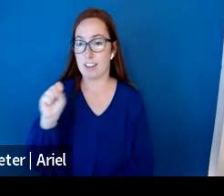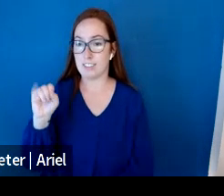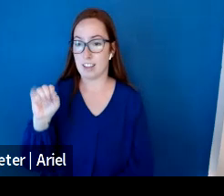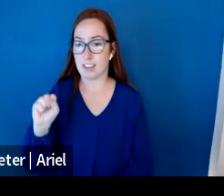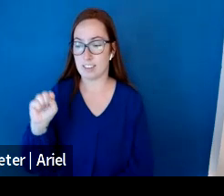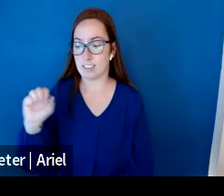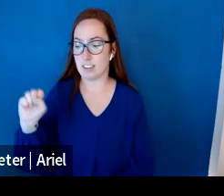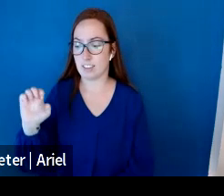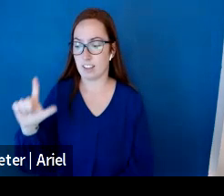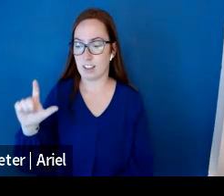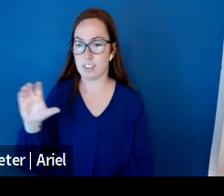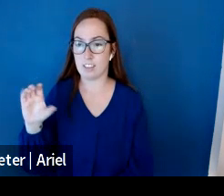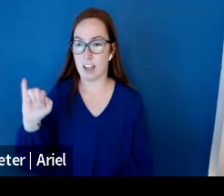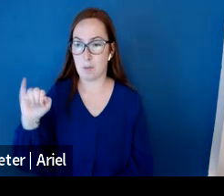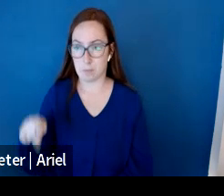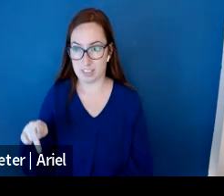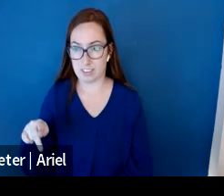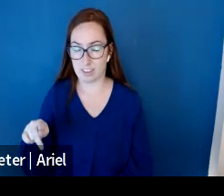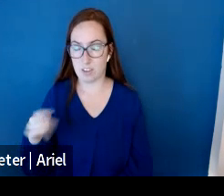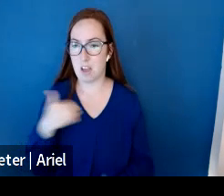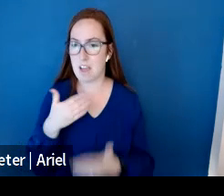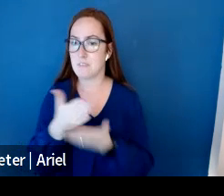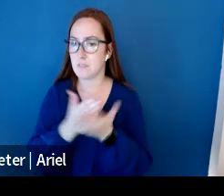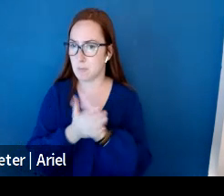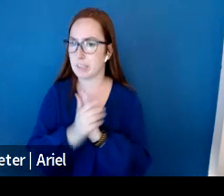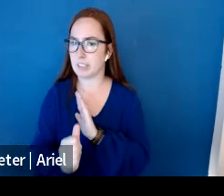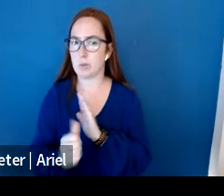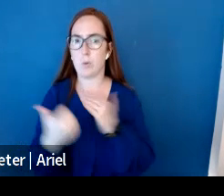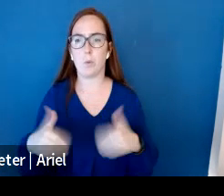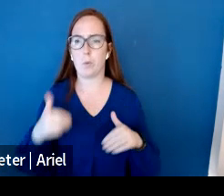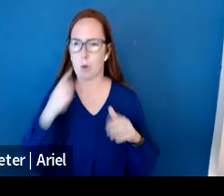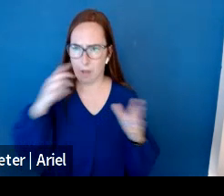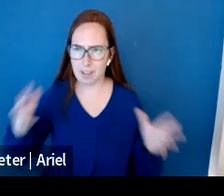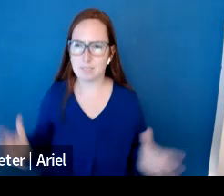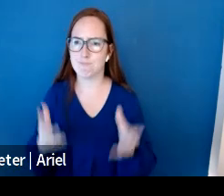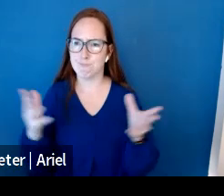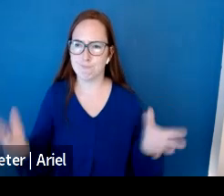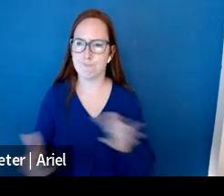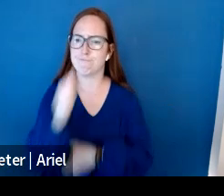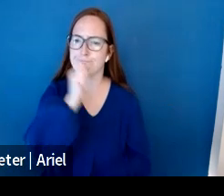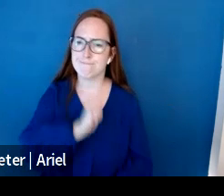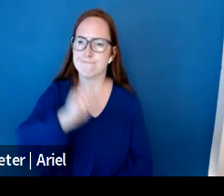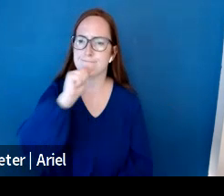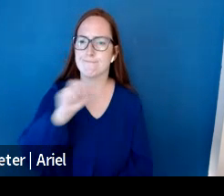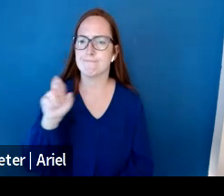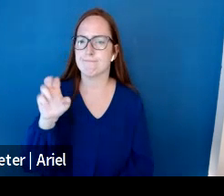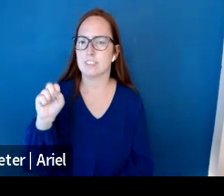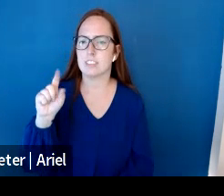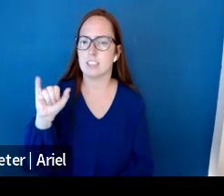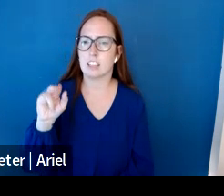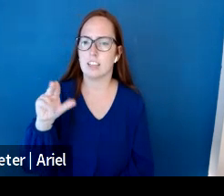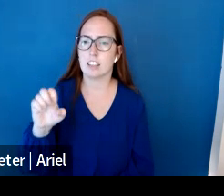Intervention Program, there are skills that do enable resiliency building. Some of the skills are asking for